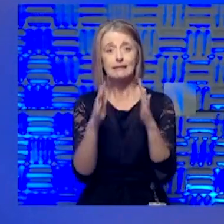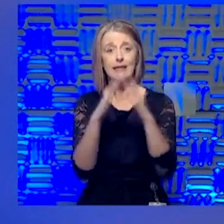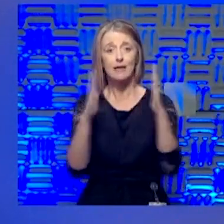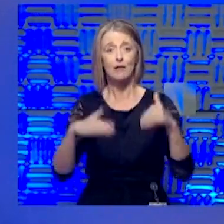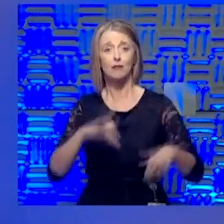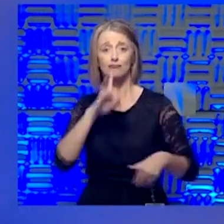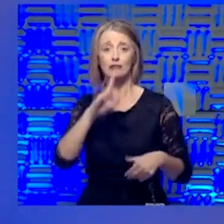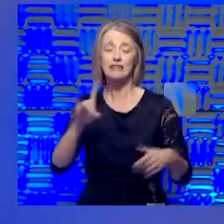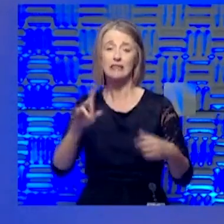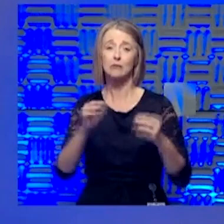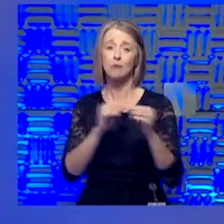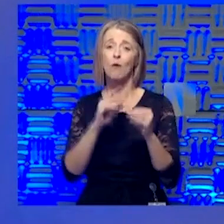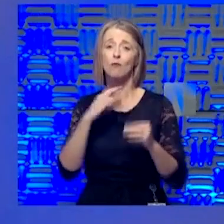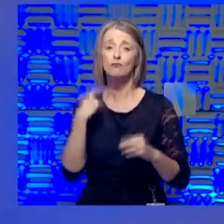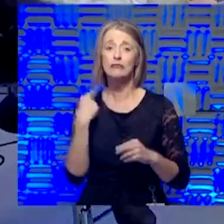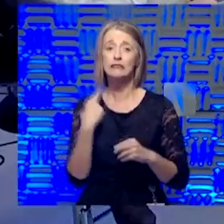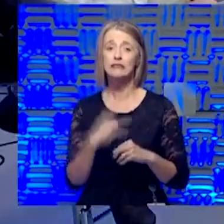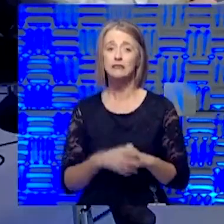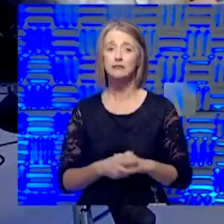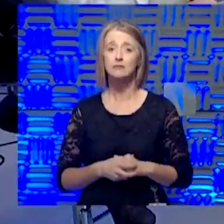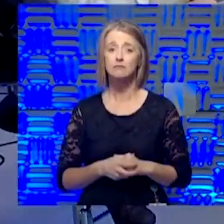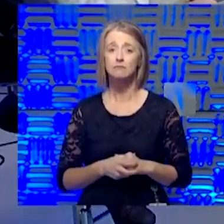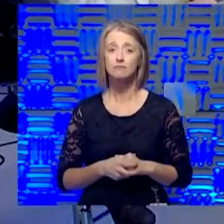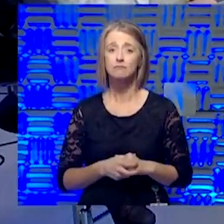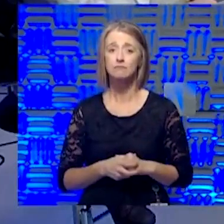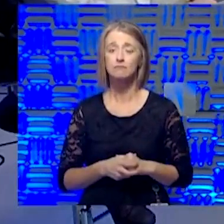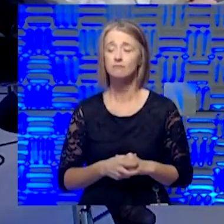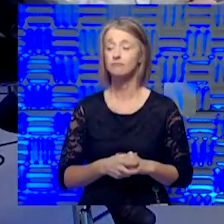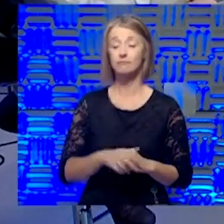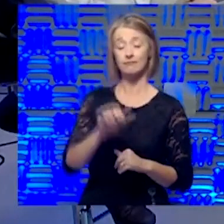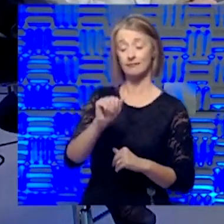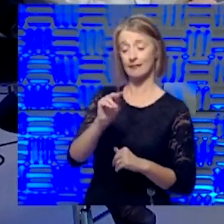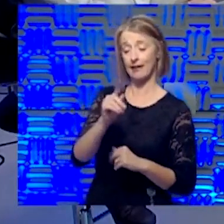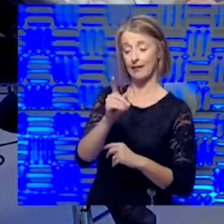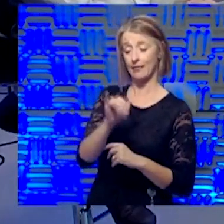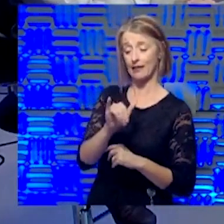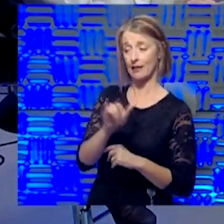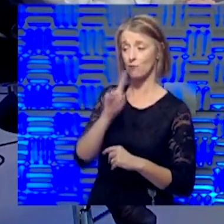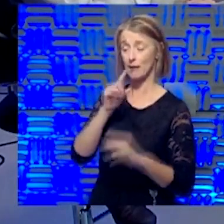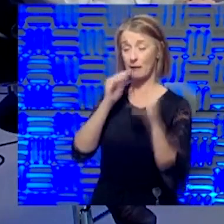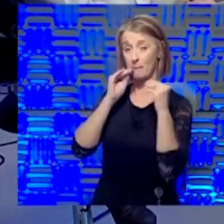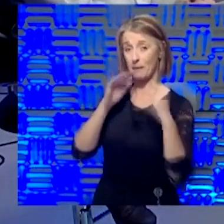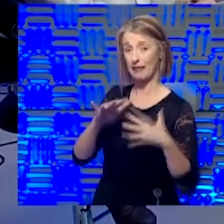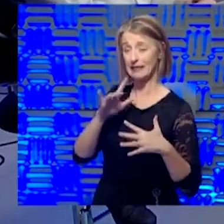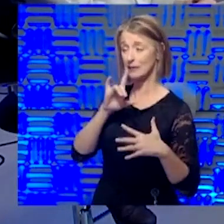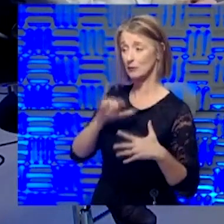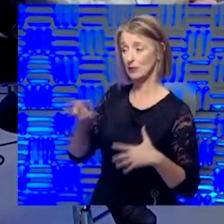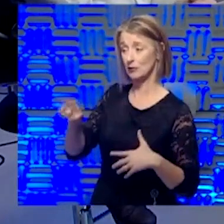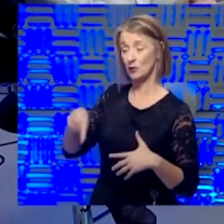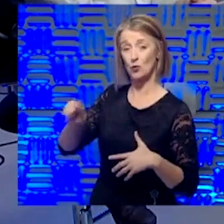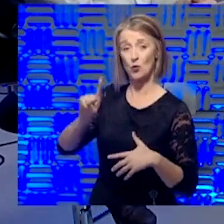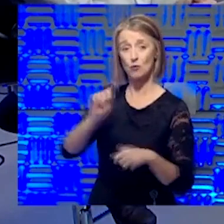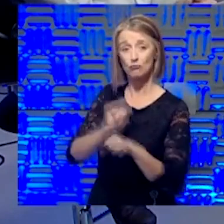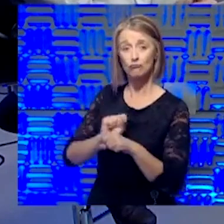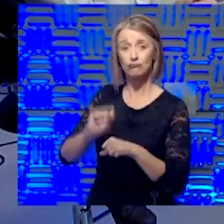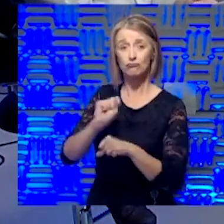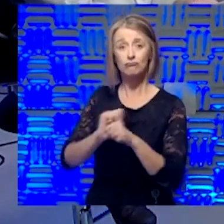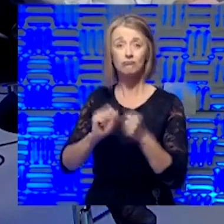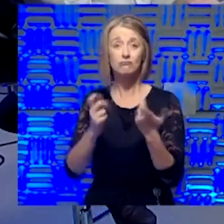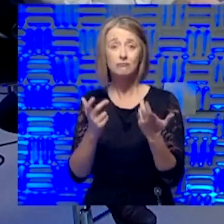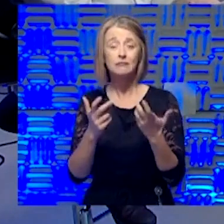are probably at risk as well. And Anthony, really, it's just a blessing in some ways. I mean, you all practice good